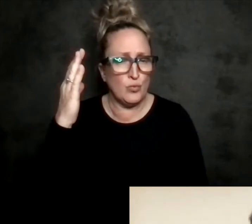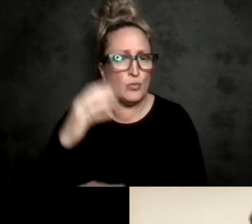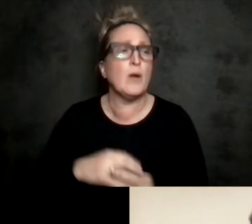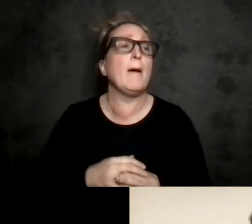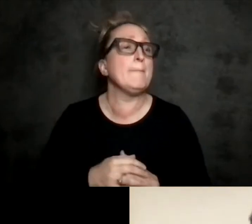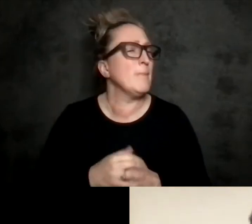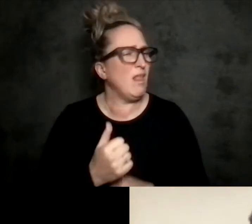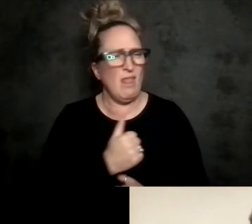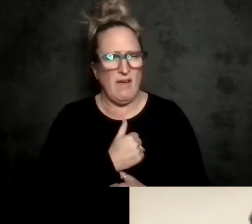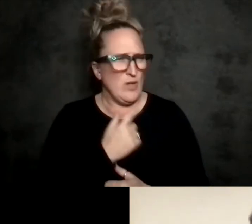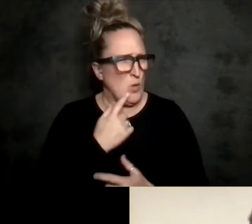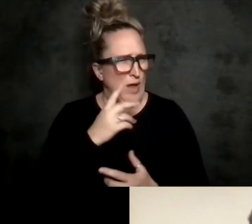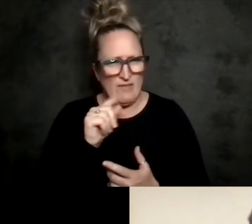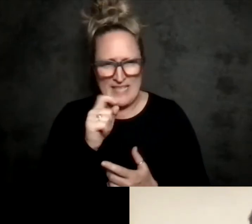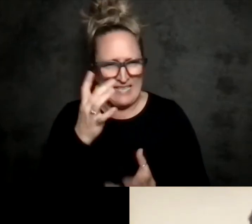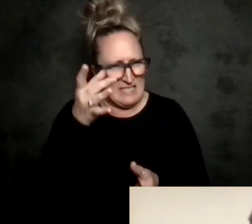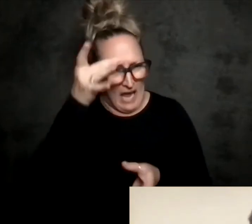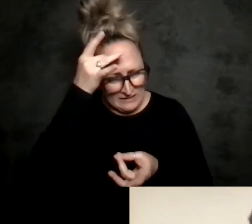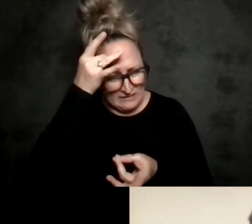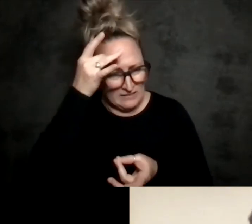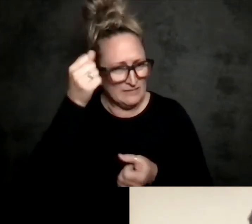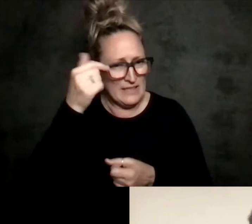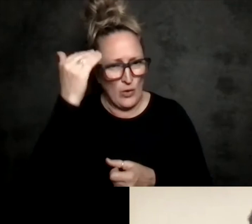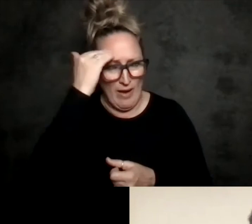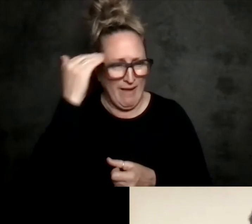Oh, I love how you have all these dates in your head, Ben. You're